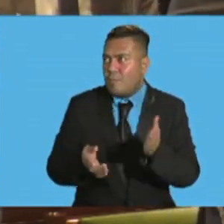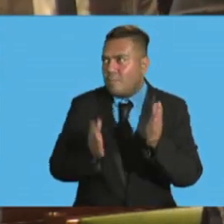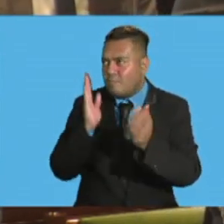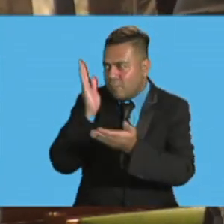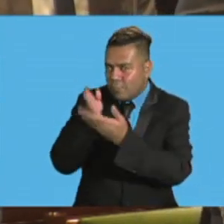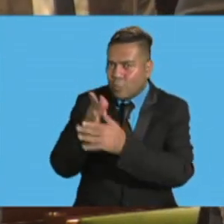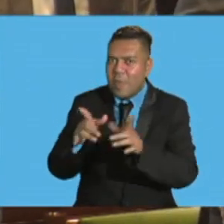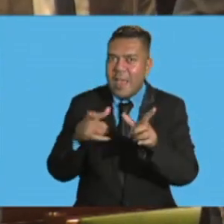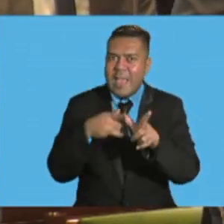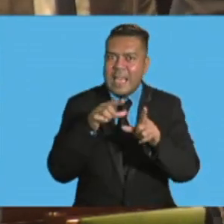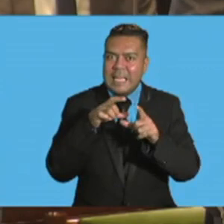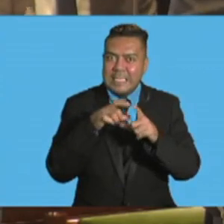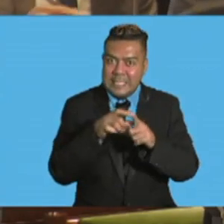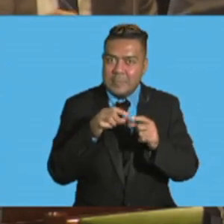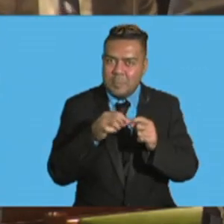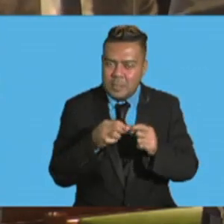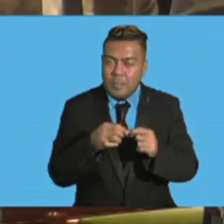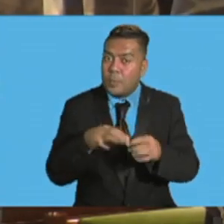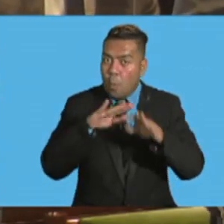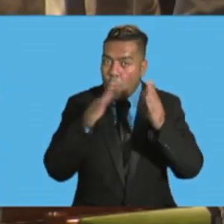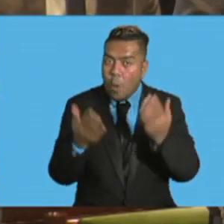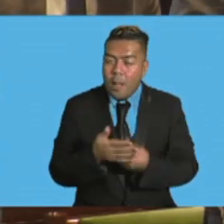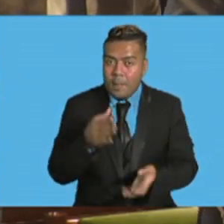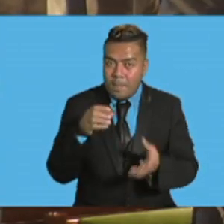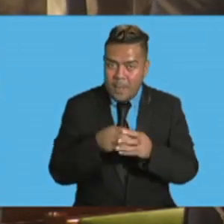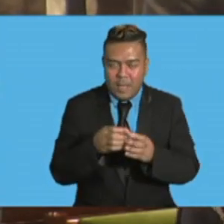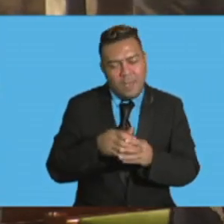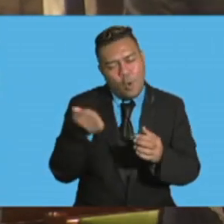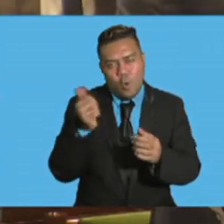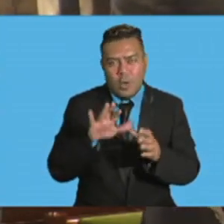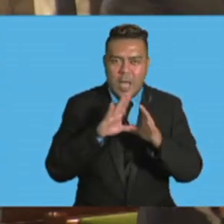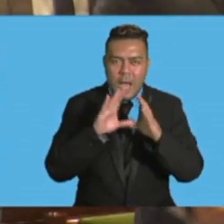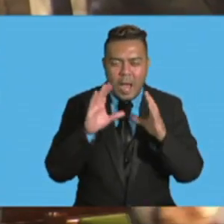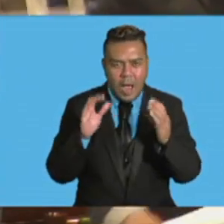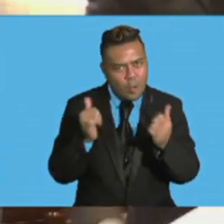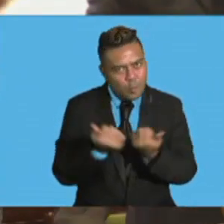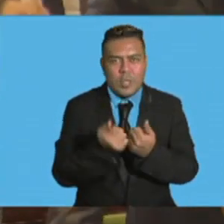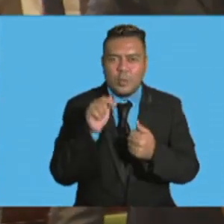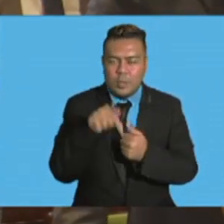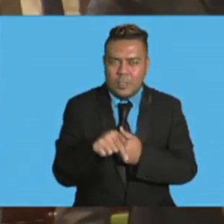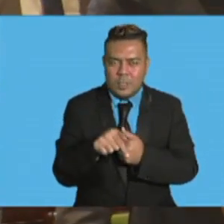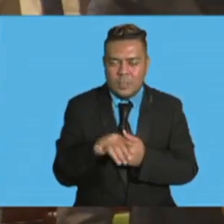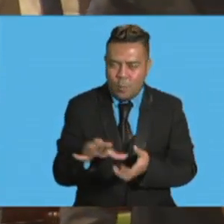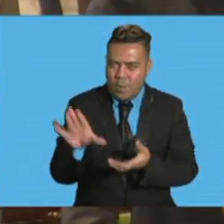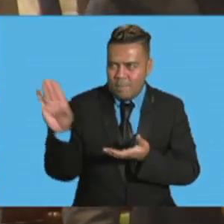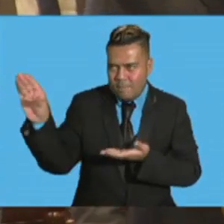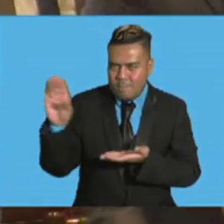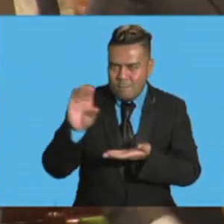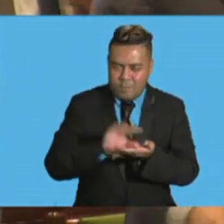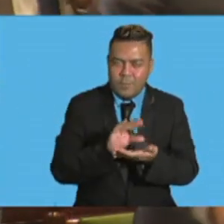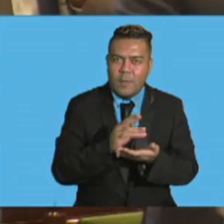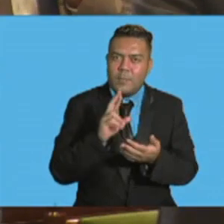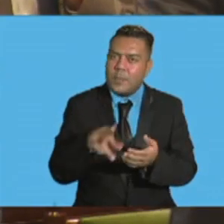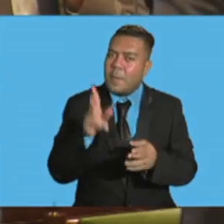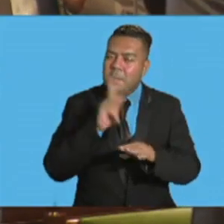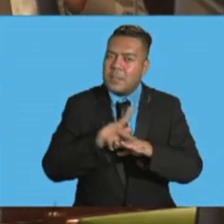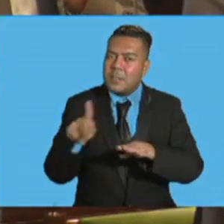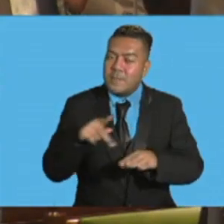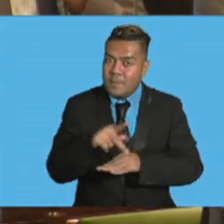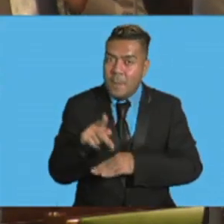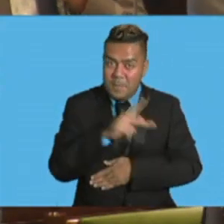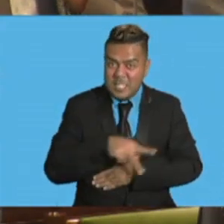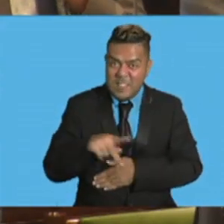I highlighted earlier on, World Bank has already agreed to this, so we are getting IDA funds. Mr. Speaker, sir, the Pacific ministers